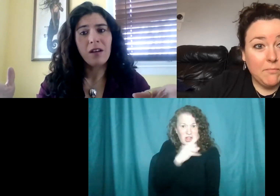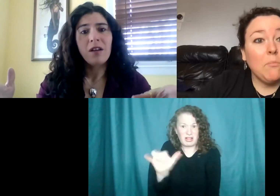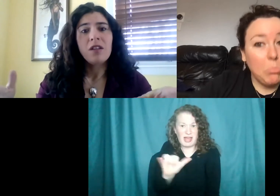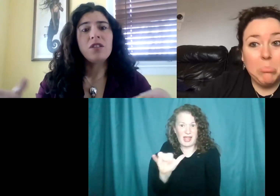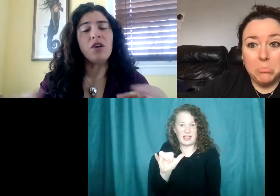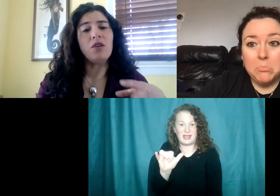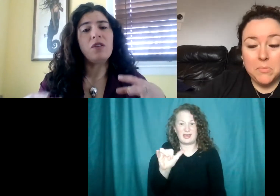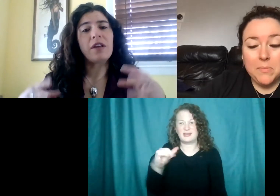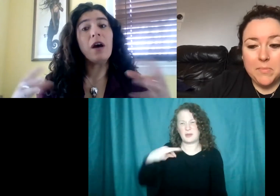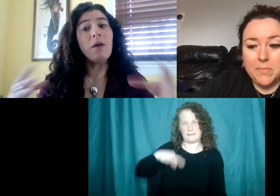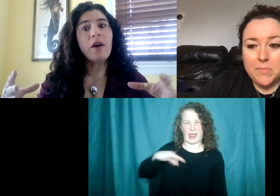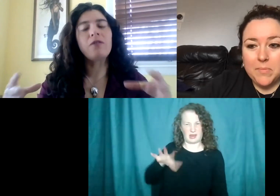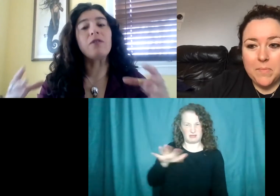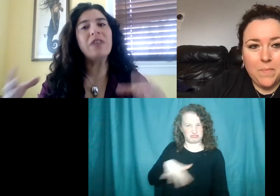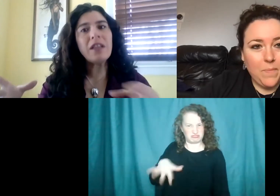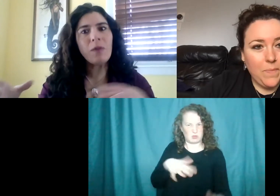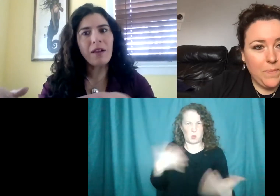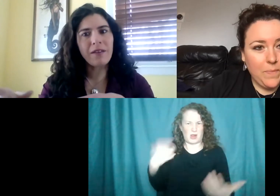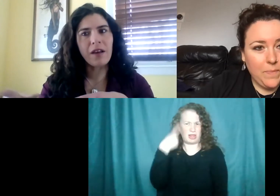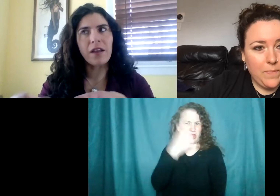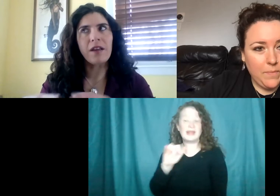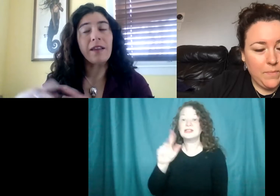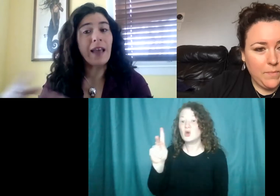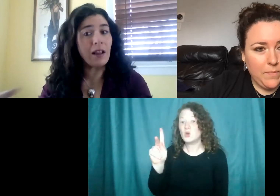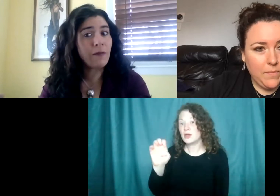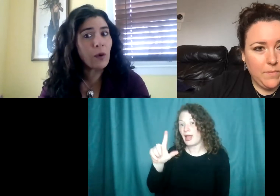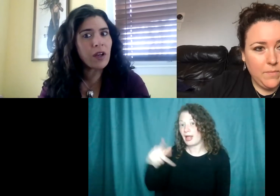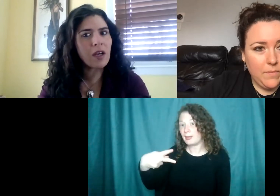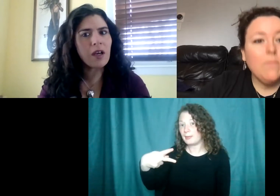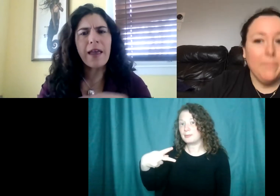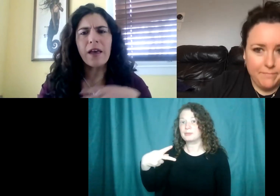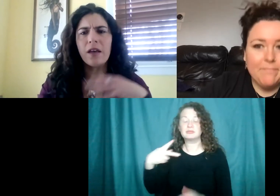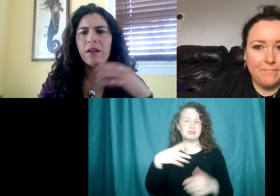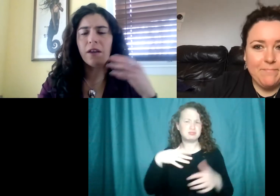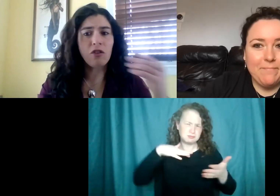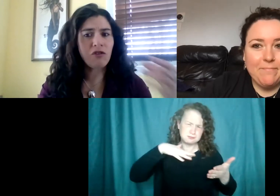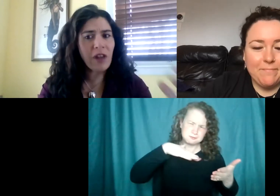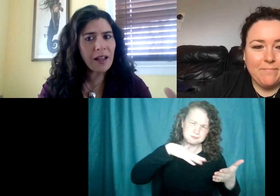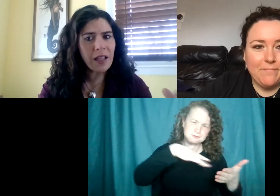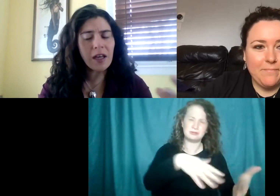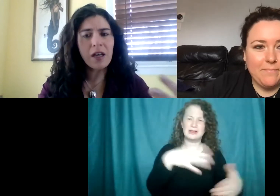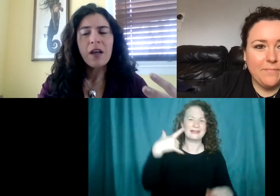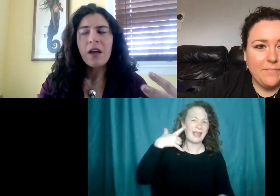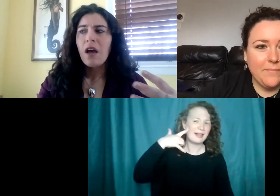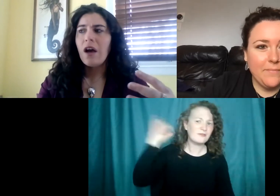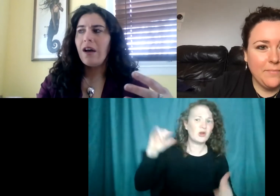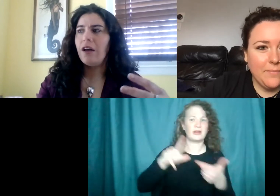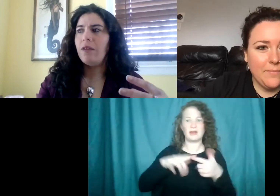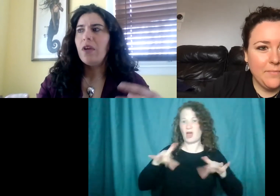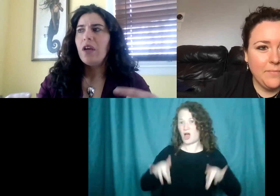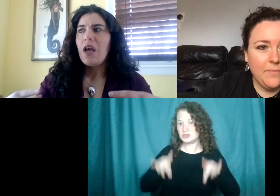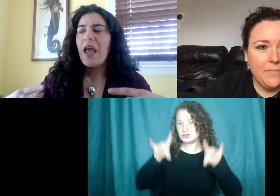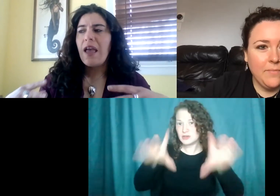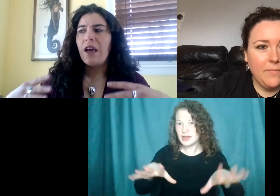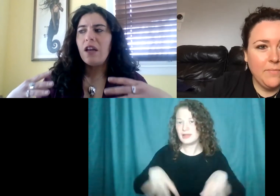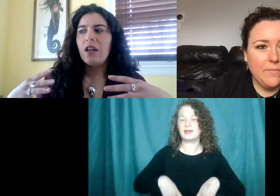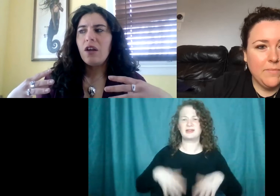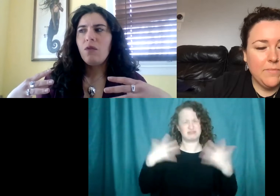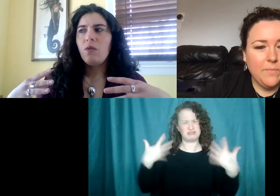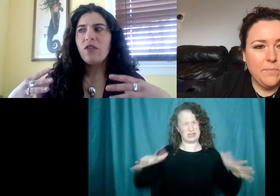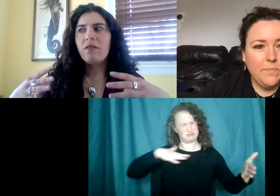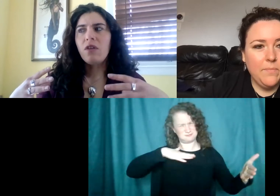Maine? So the kelp forests are really well studied in California and in Australia,